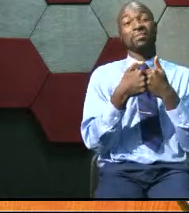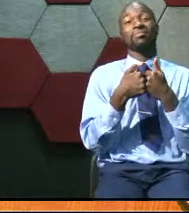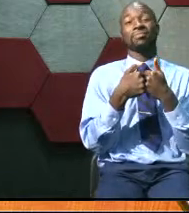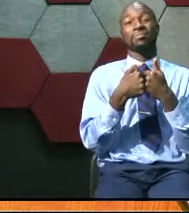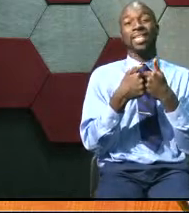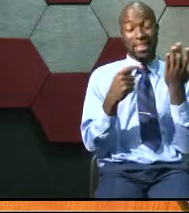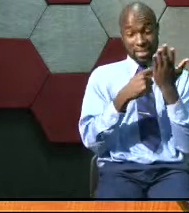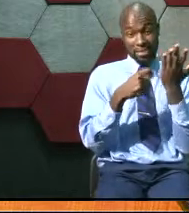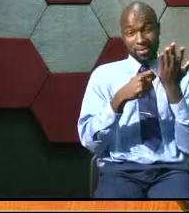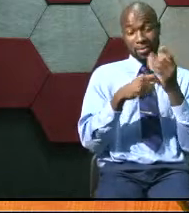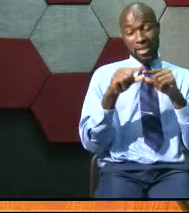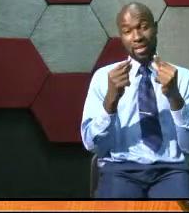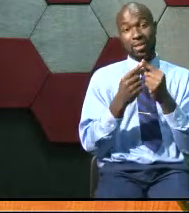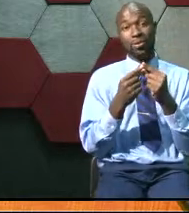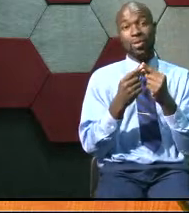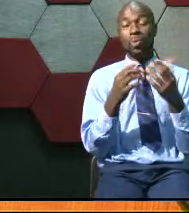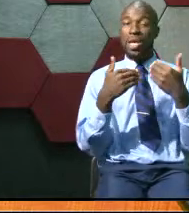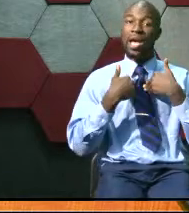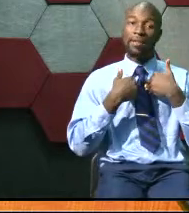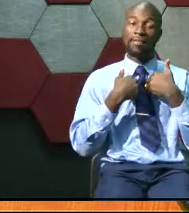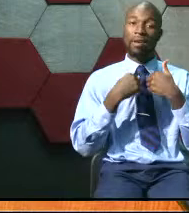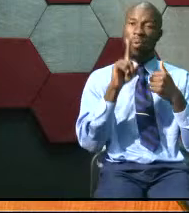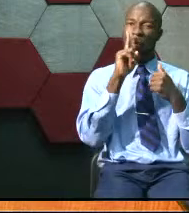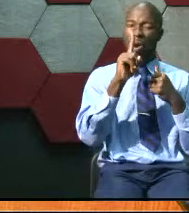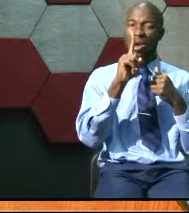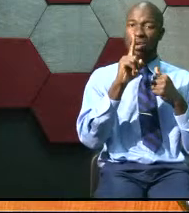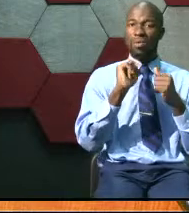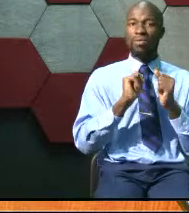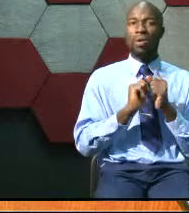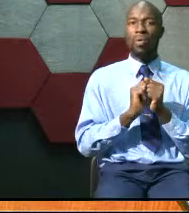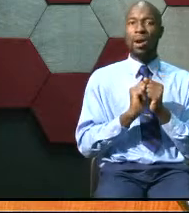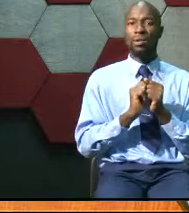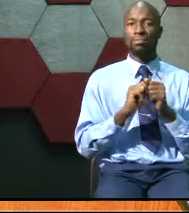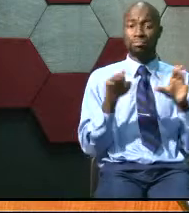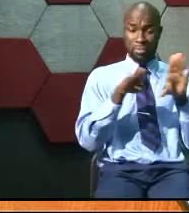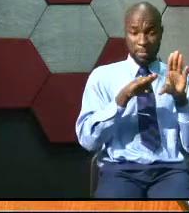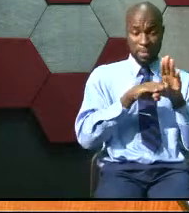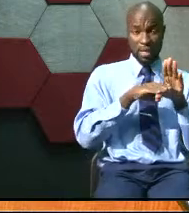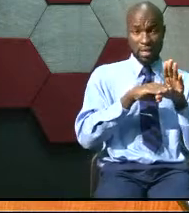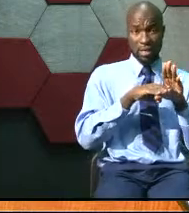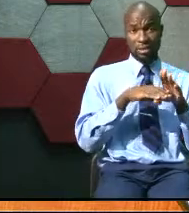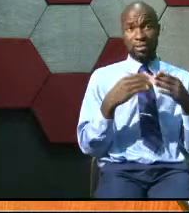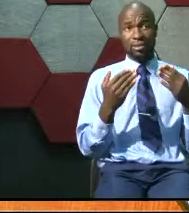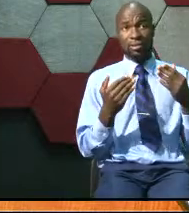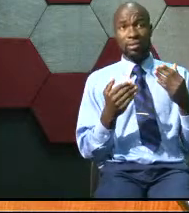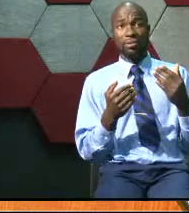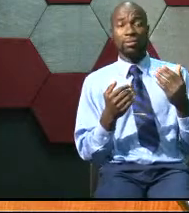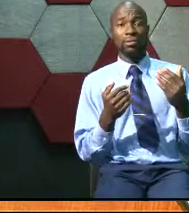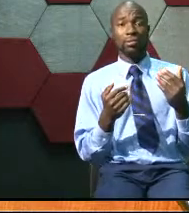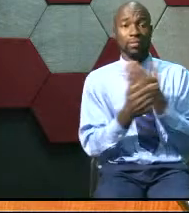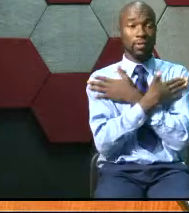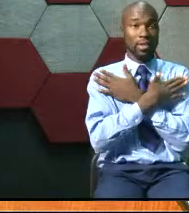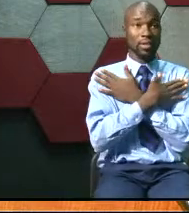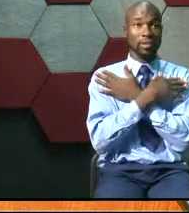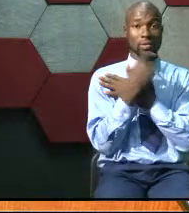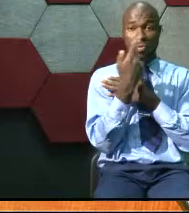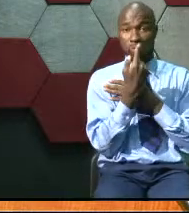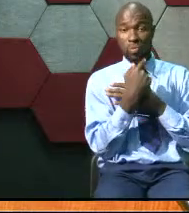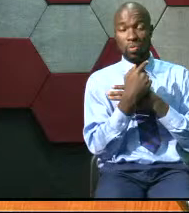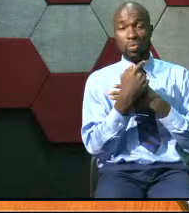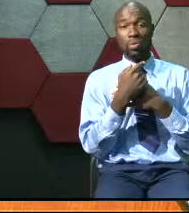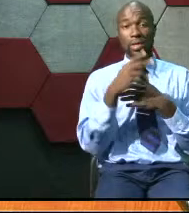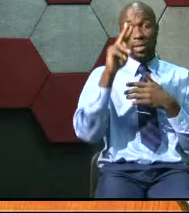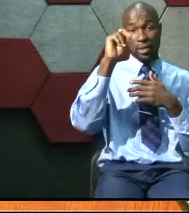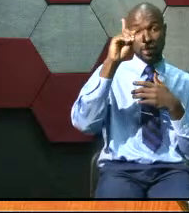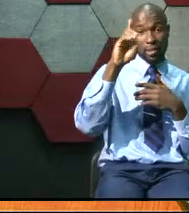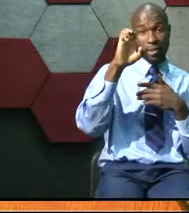the technology category, and we have one of our core partners and key sponsors. You heard Mr. Peter Ndegwa speak a little earlier on behalf